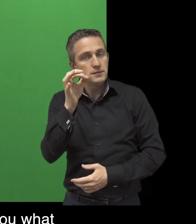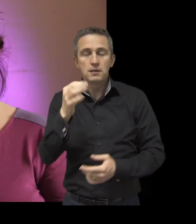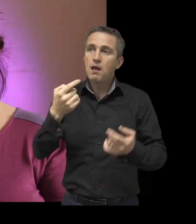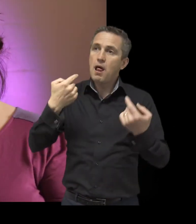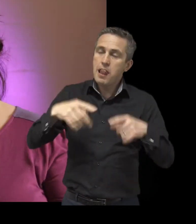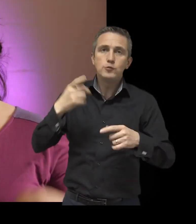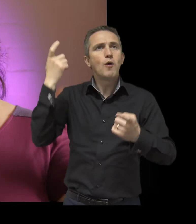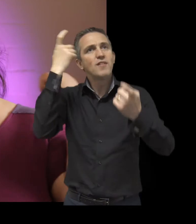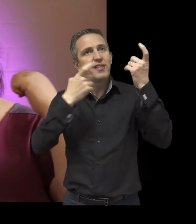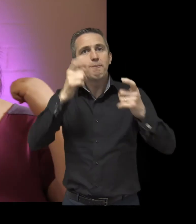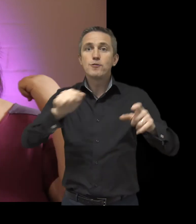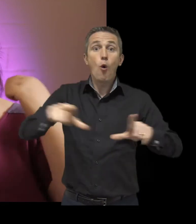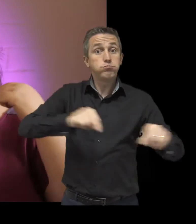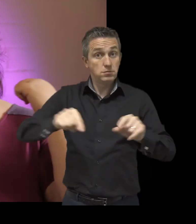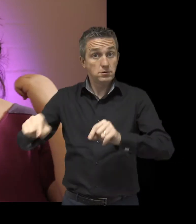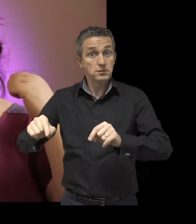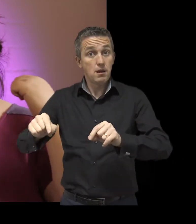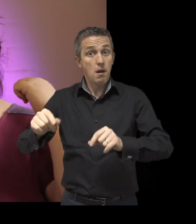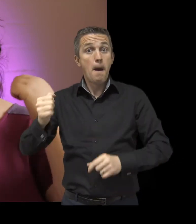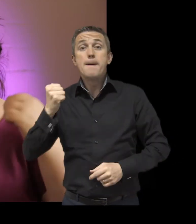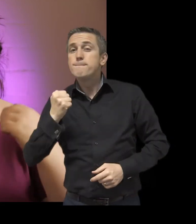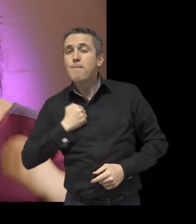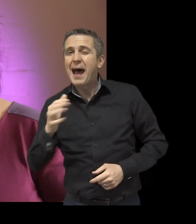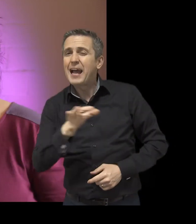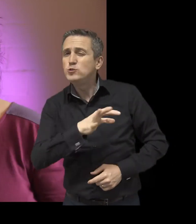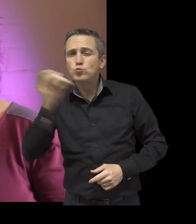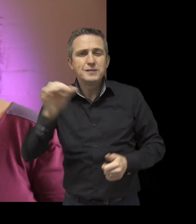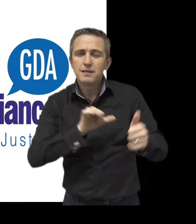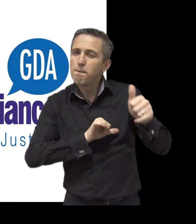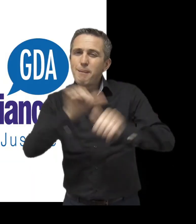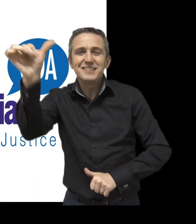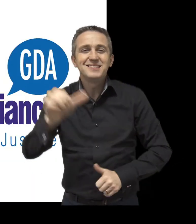give you a choice what to do. My Choice is the best.